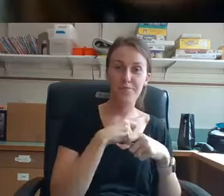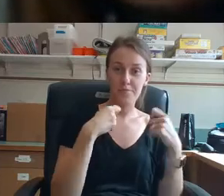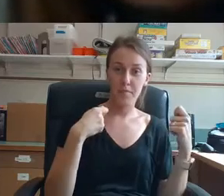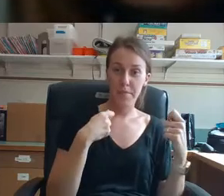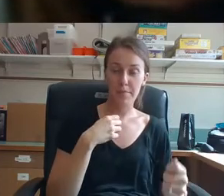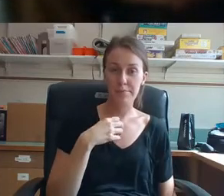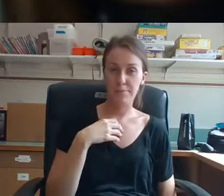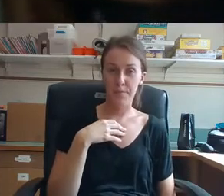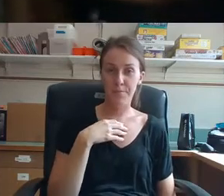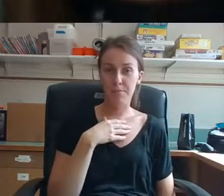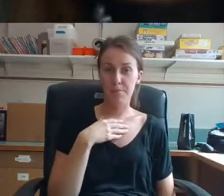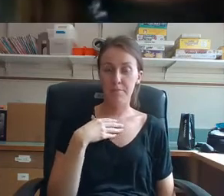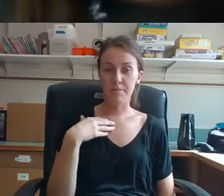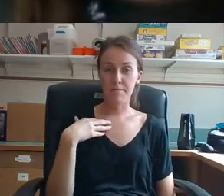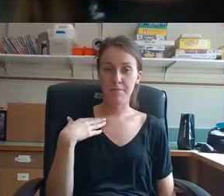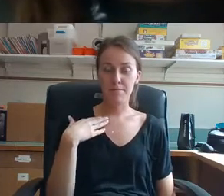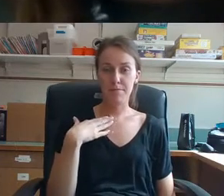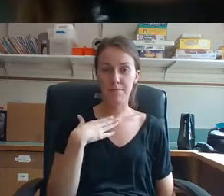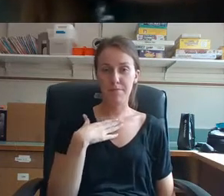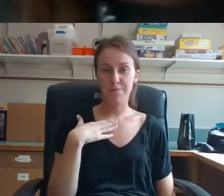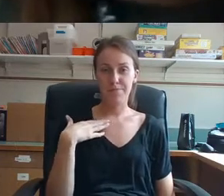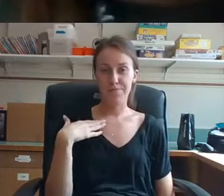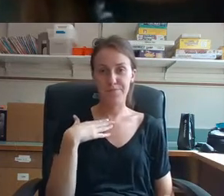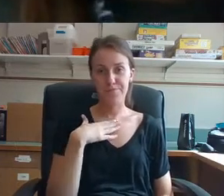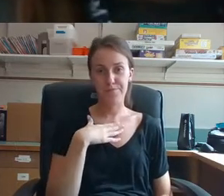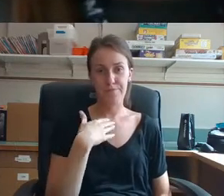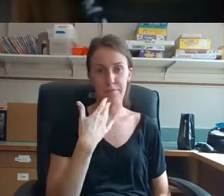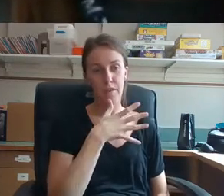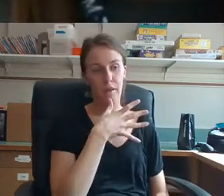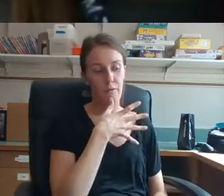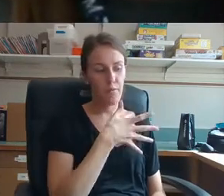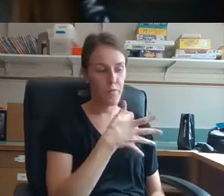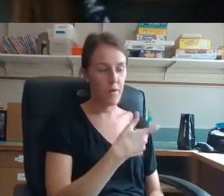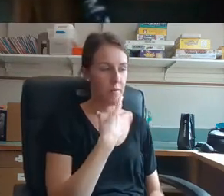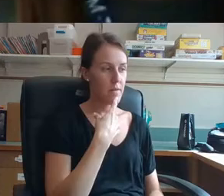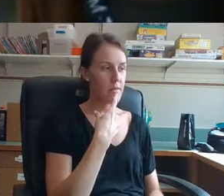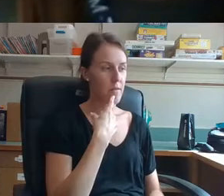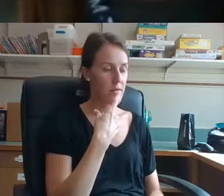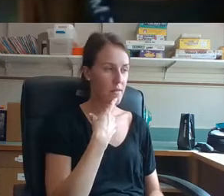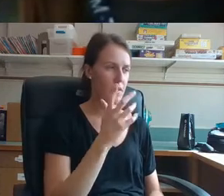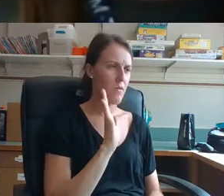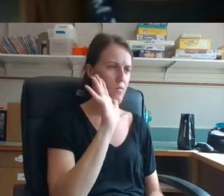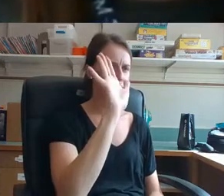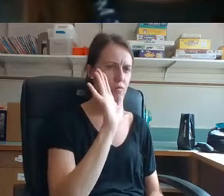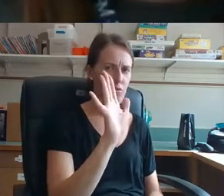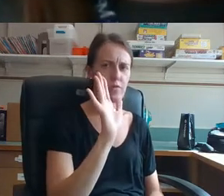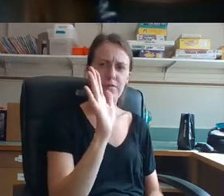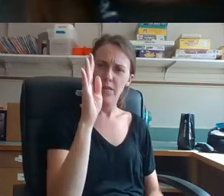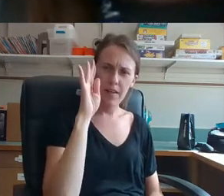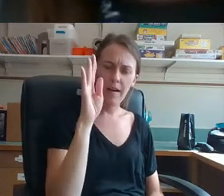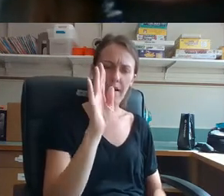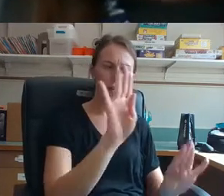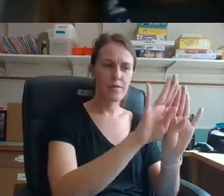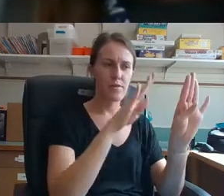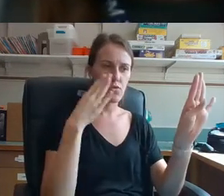Little Red, really? How wonderful. Is that you? She opened the door. Her grandmother flung open the door.